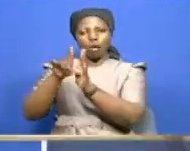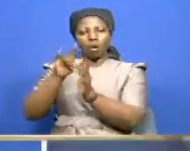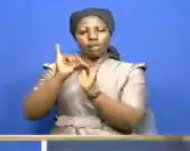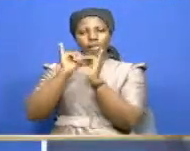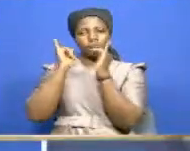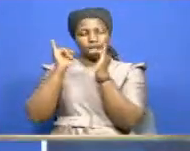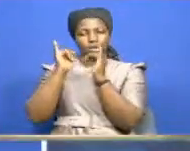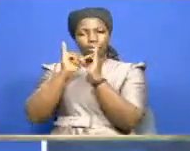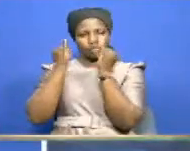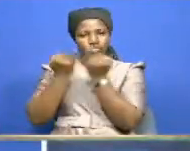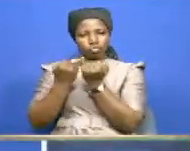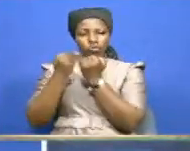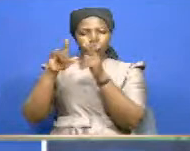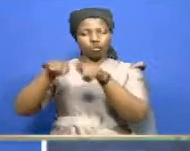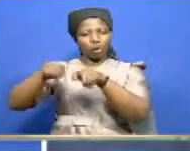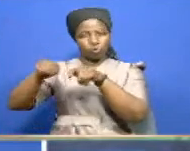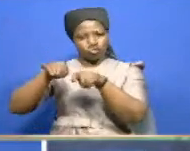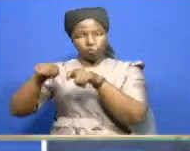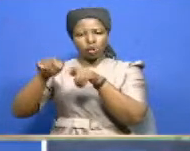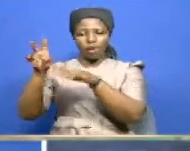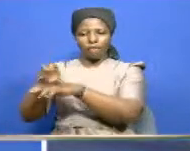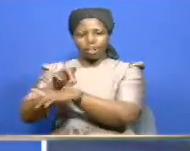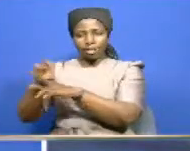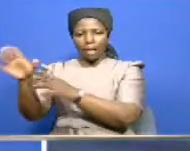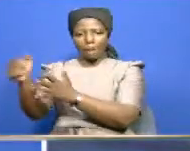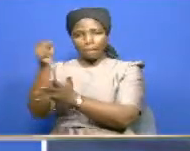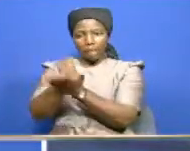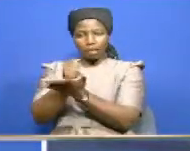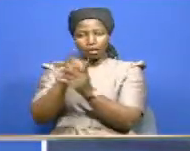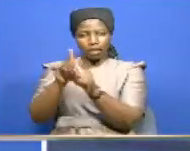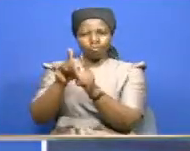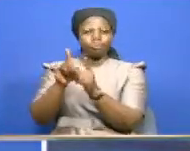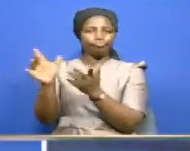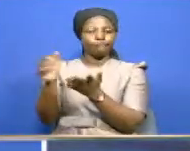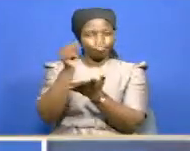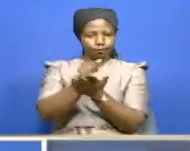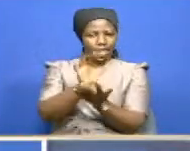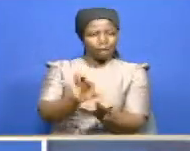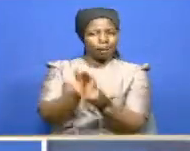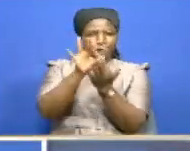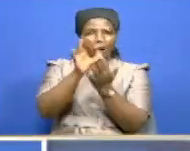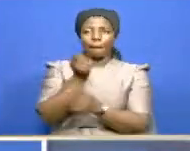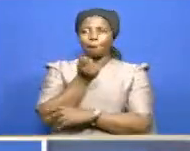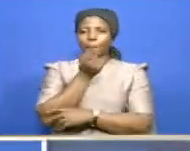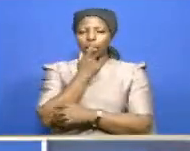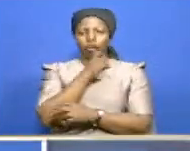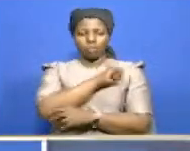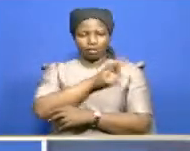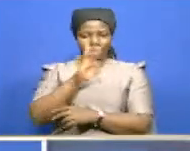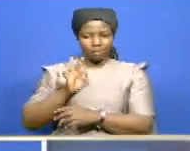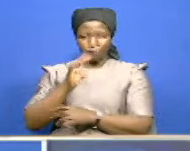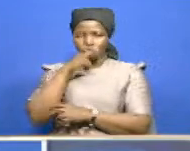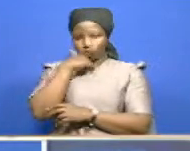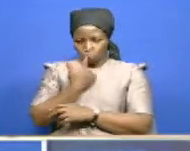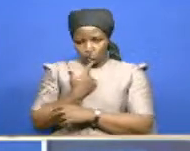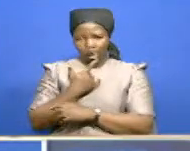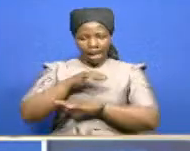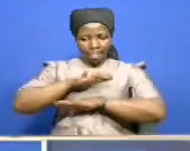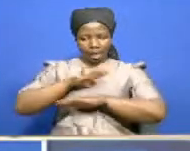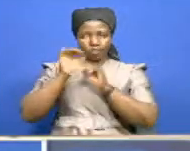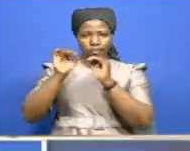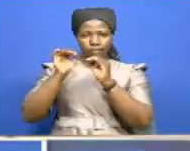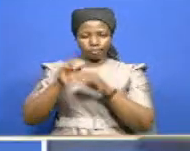and oversee the employment and deployment of specialized medical staff who are in short supply.